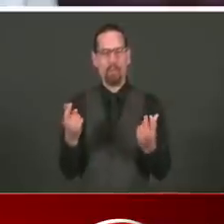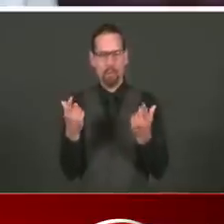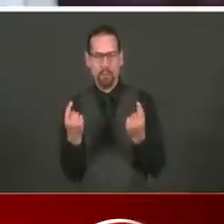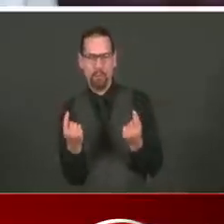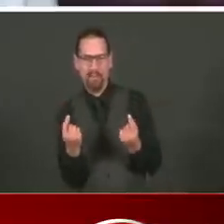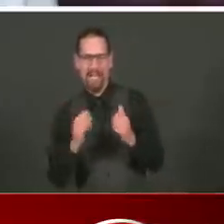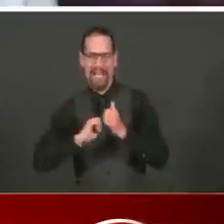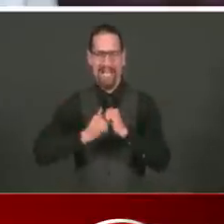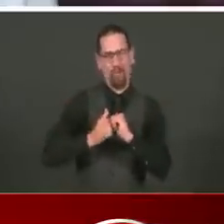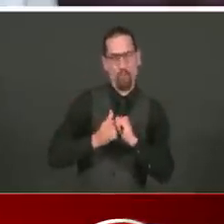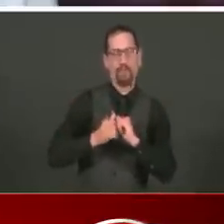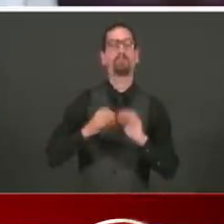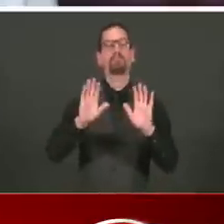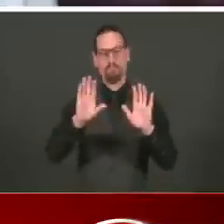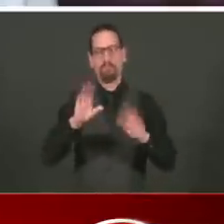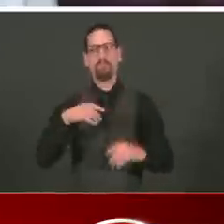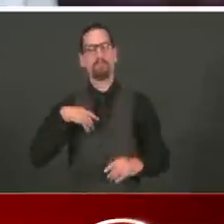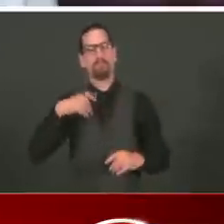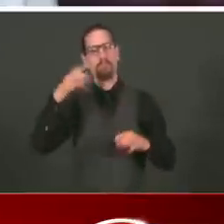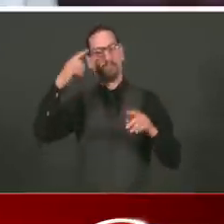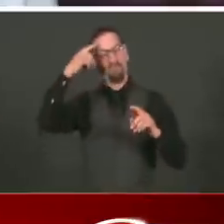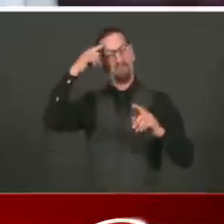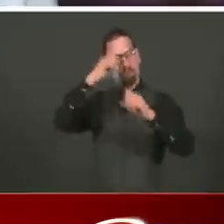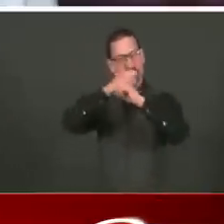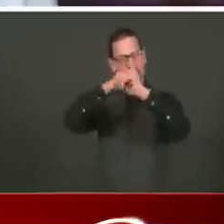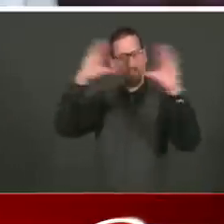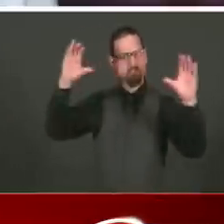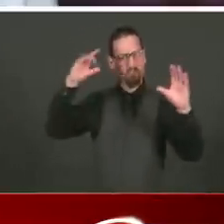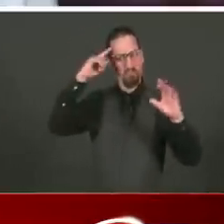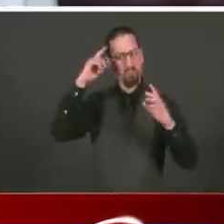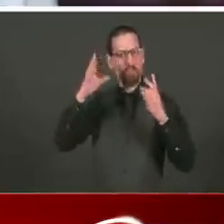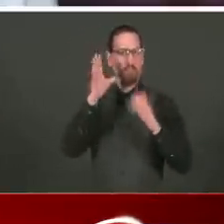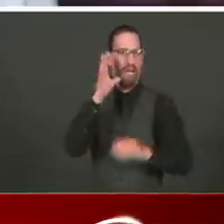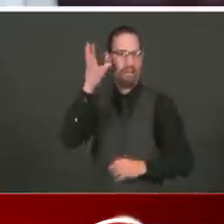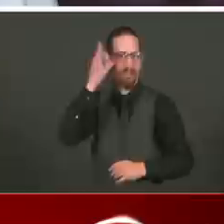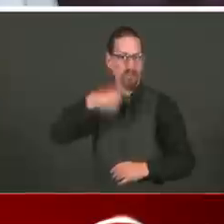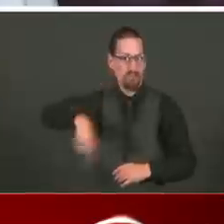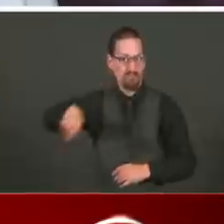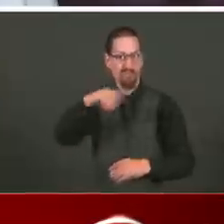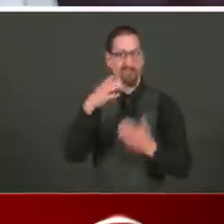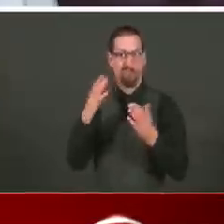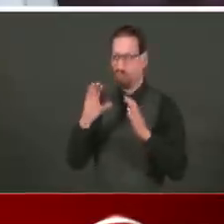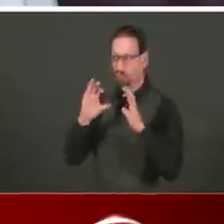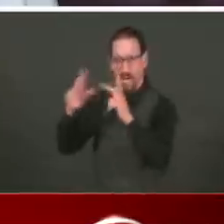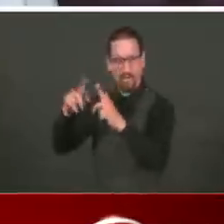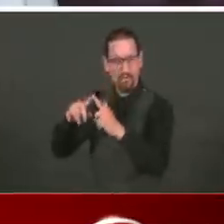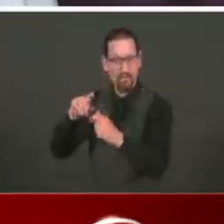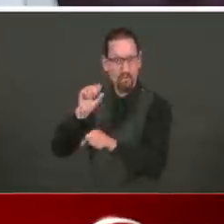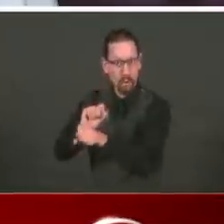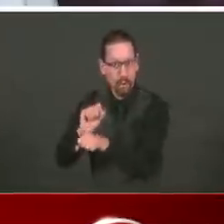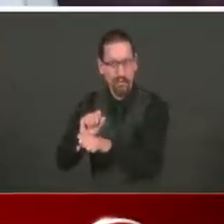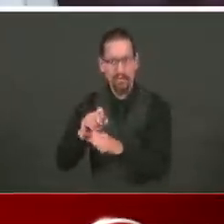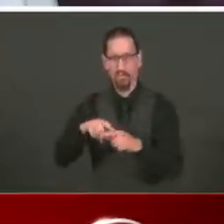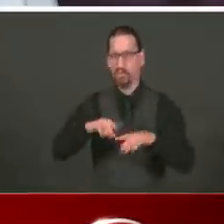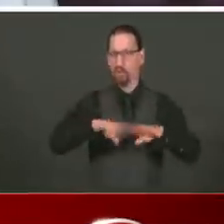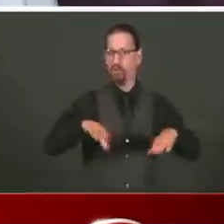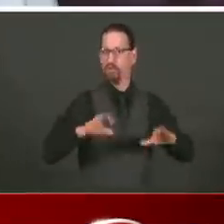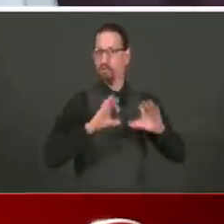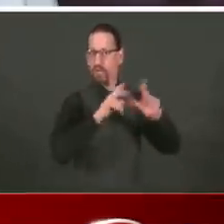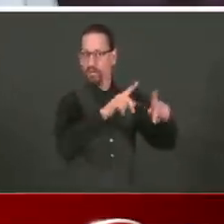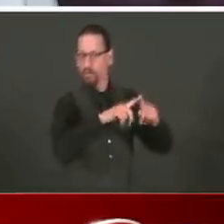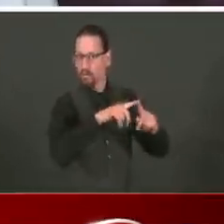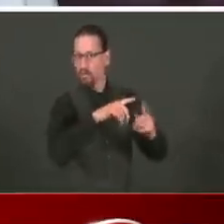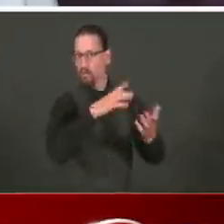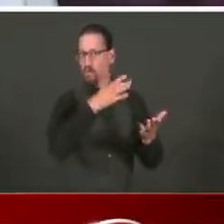children will be back to school, our lives will be very busy, we'll be being with many more people in a